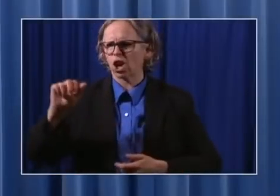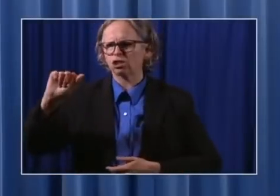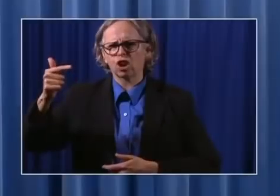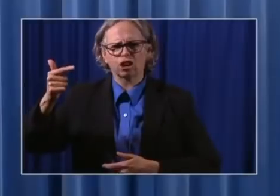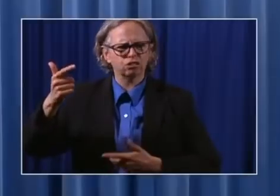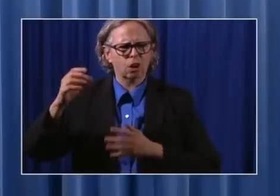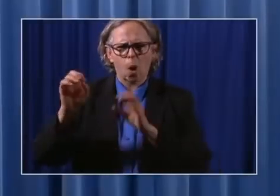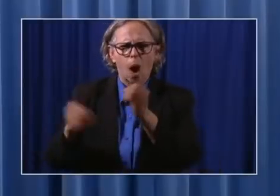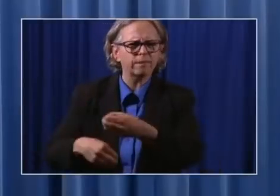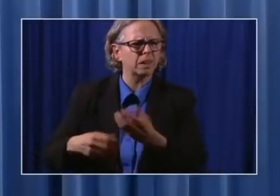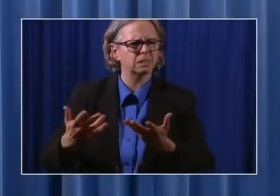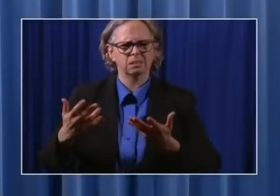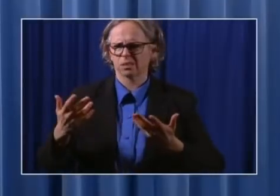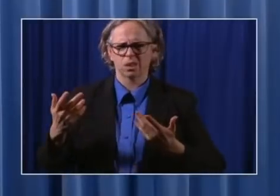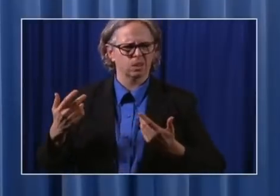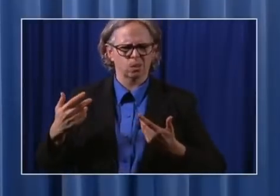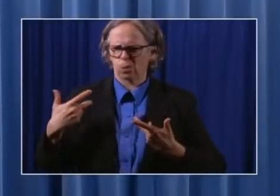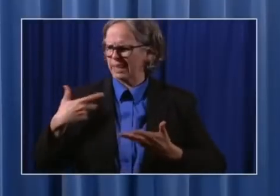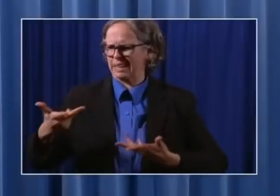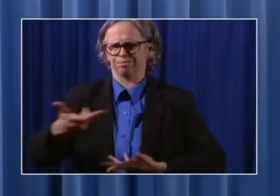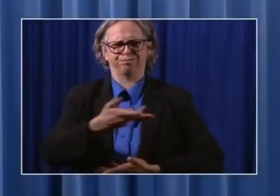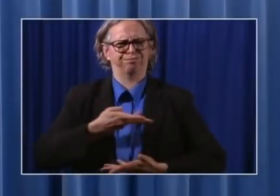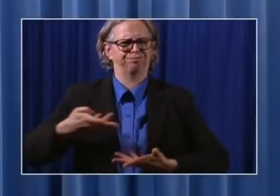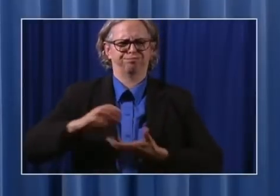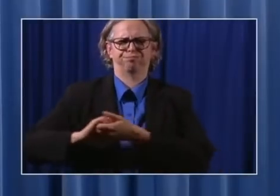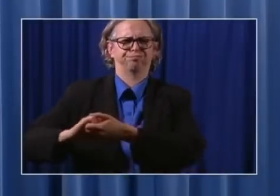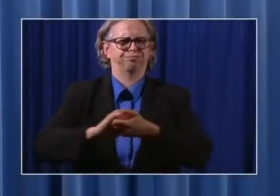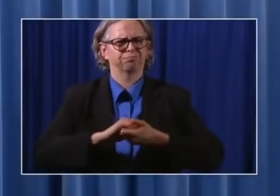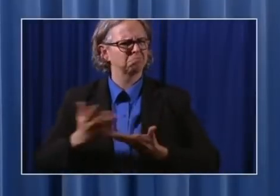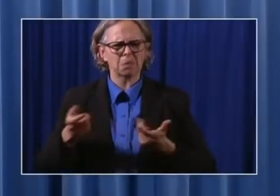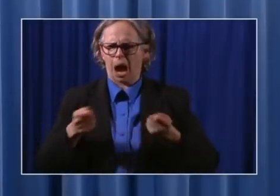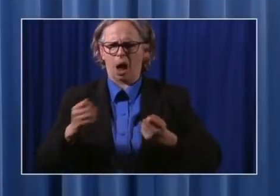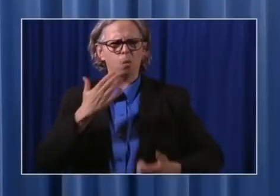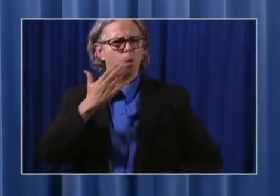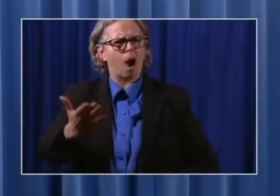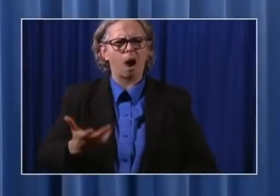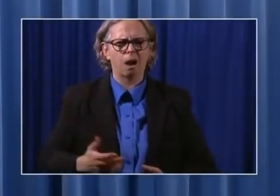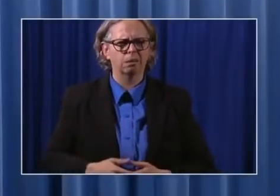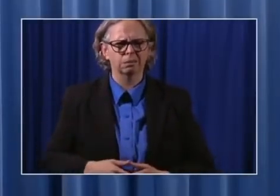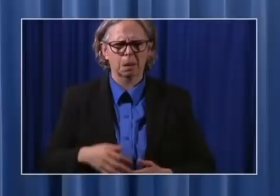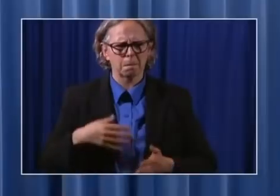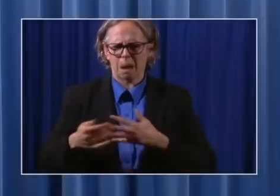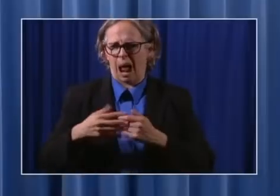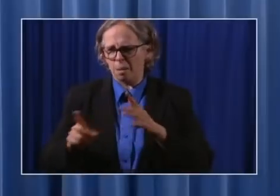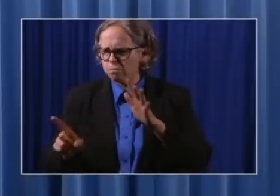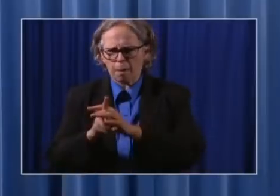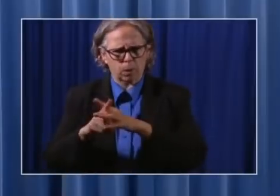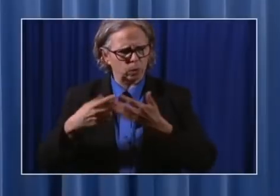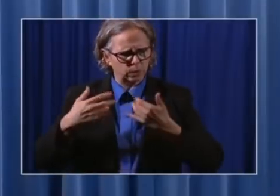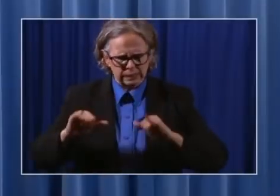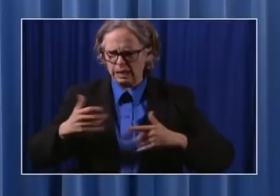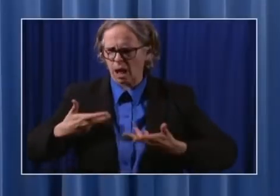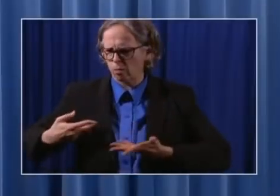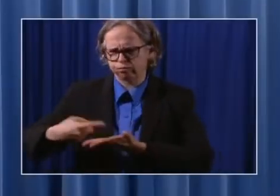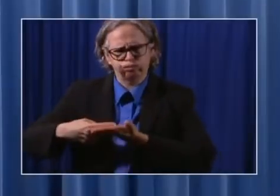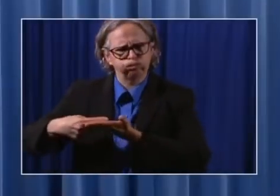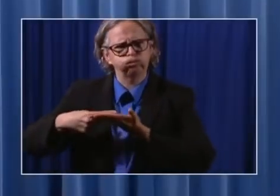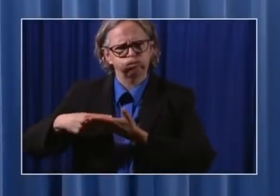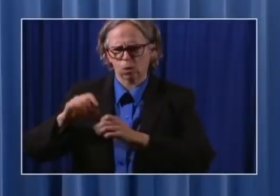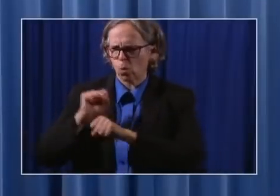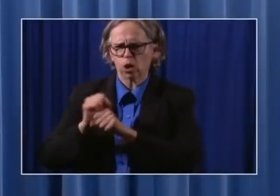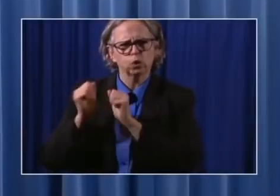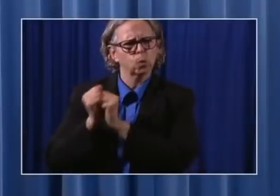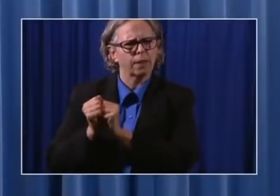our office, and whatever the issue is, we try to work together. As you know, during the